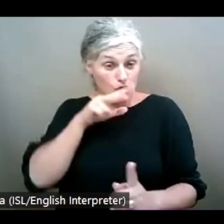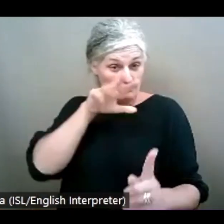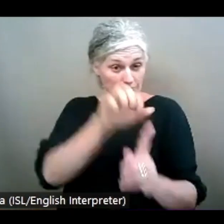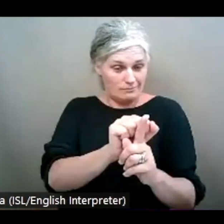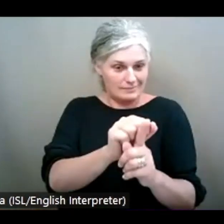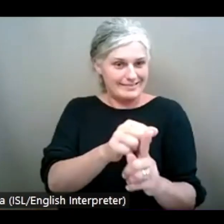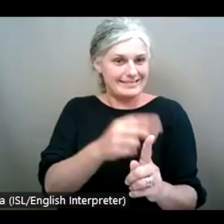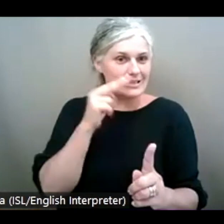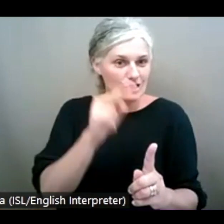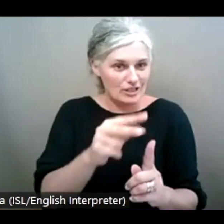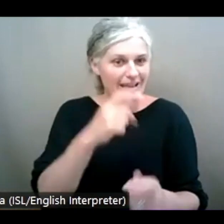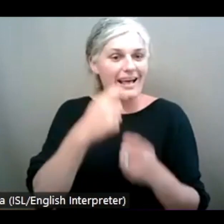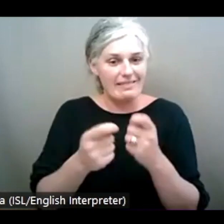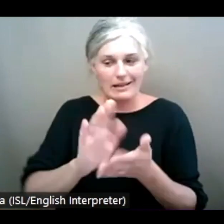practice.